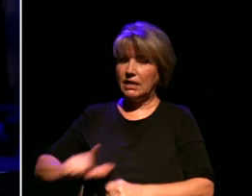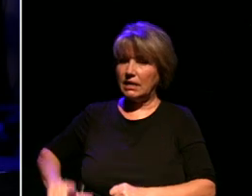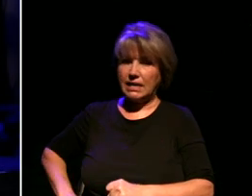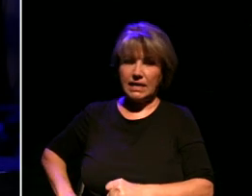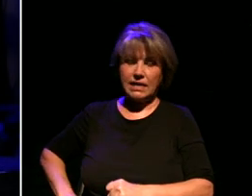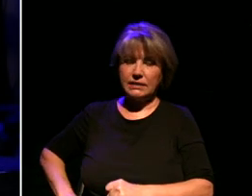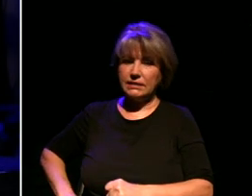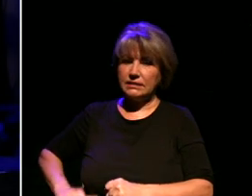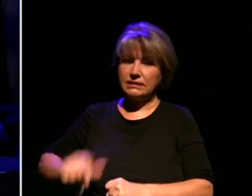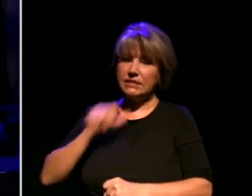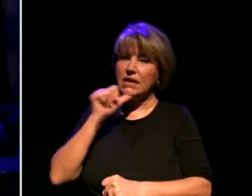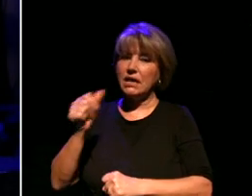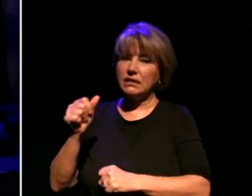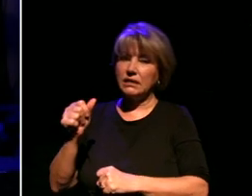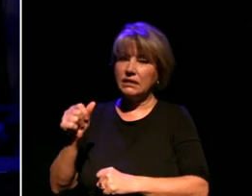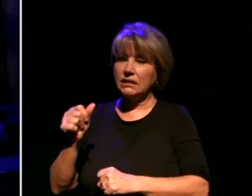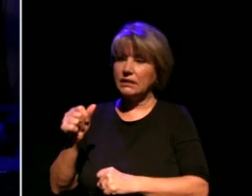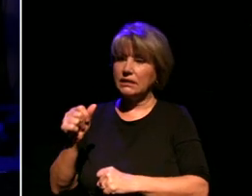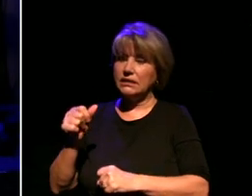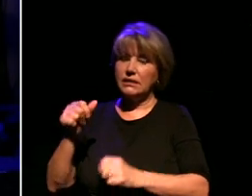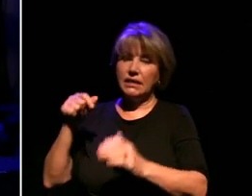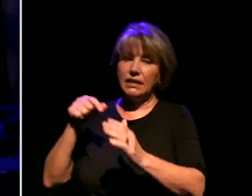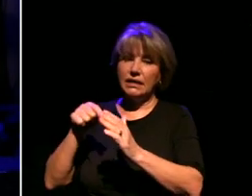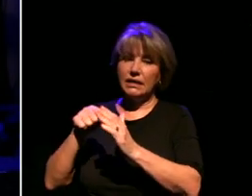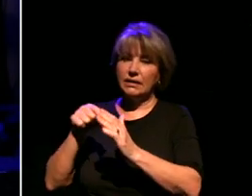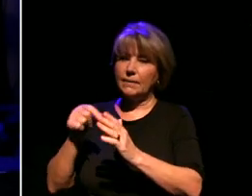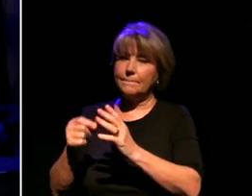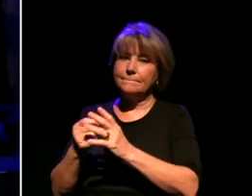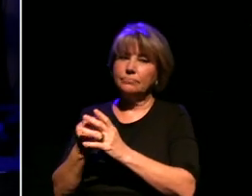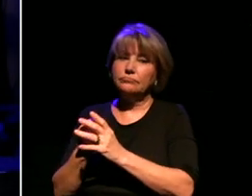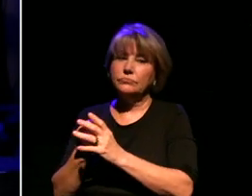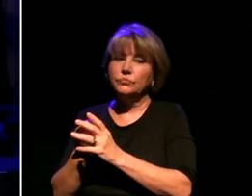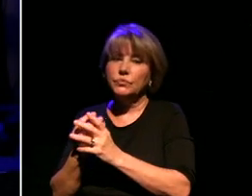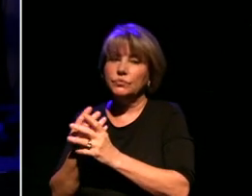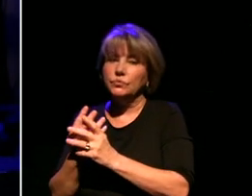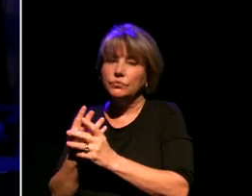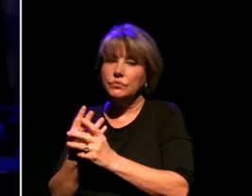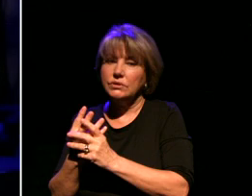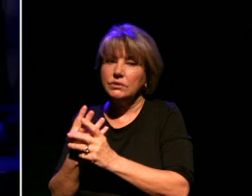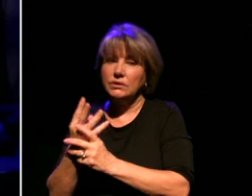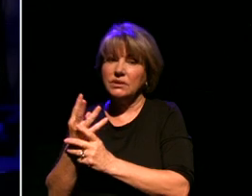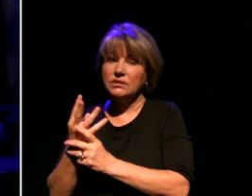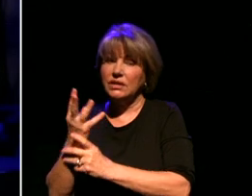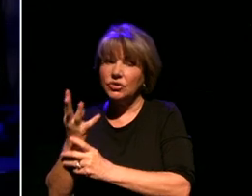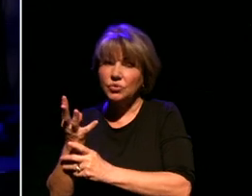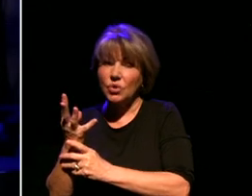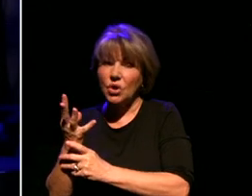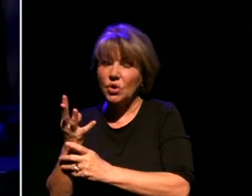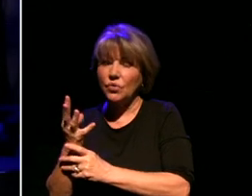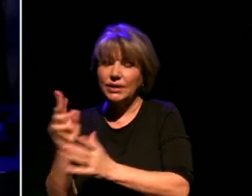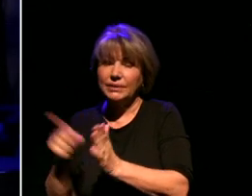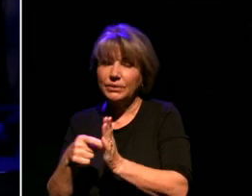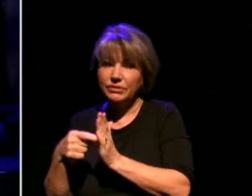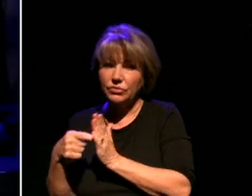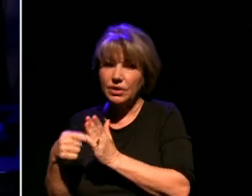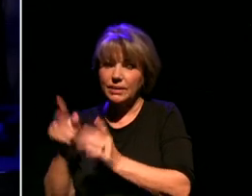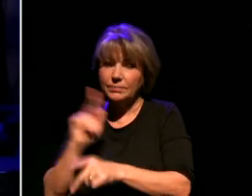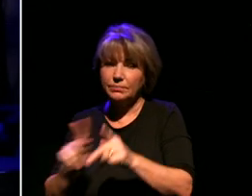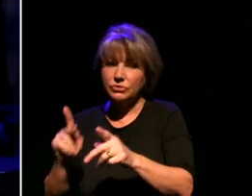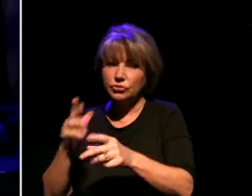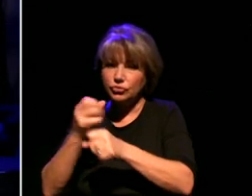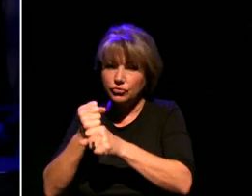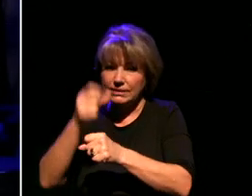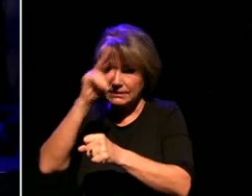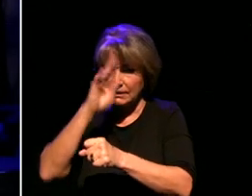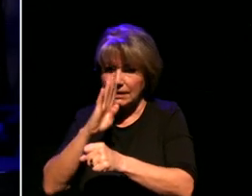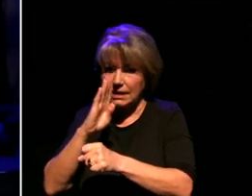the famine. So this was something brand new, but it was a courageous plan, and it would require them to trust God.